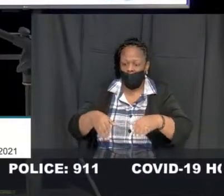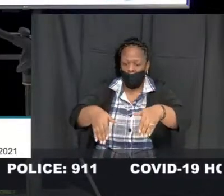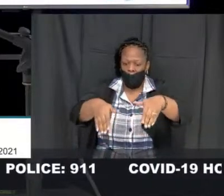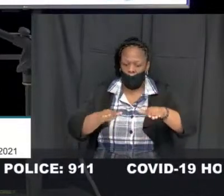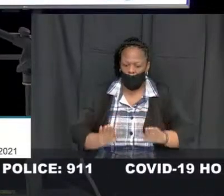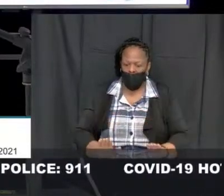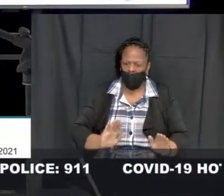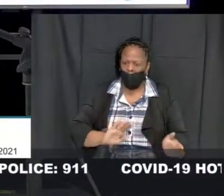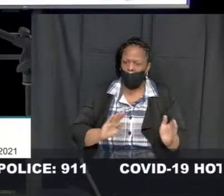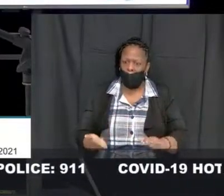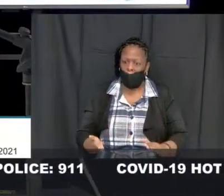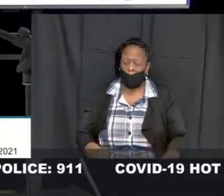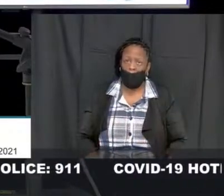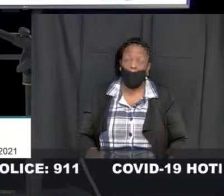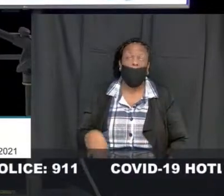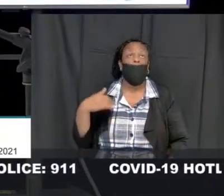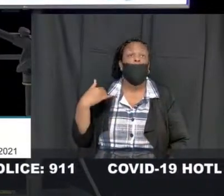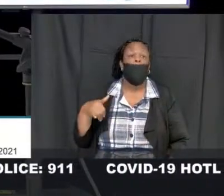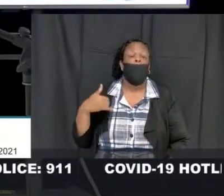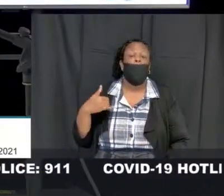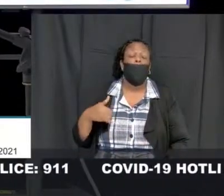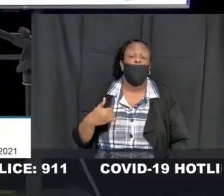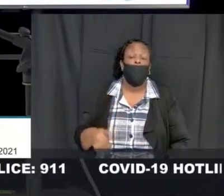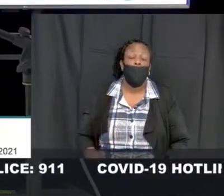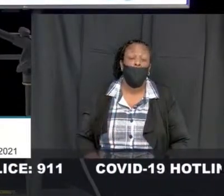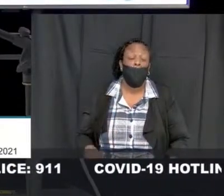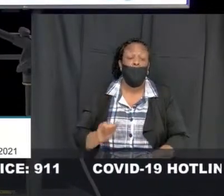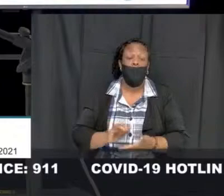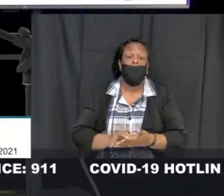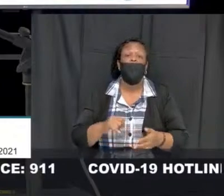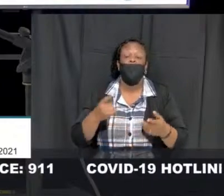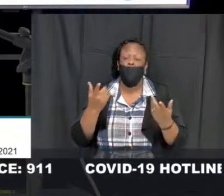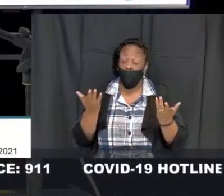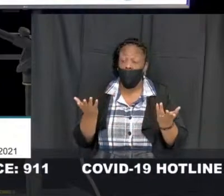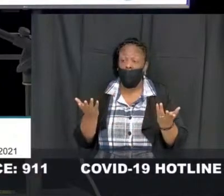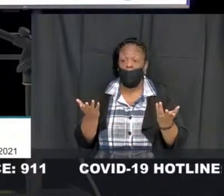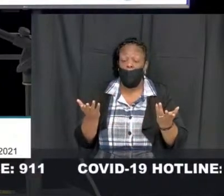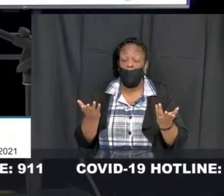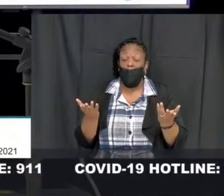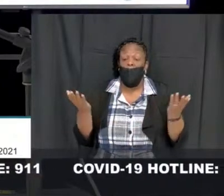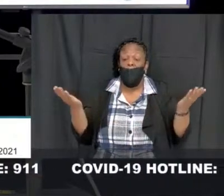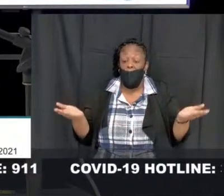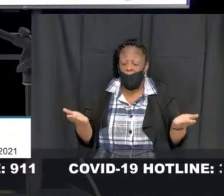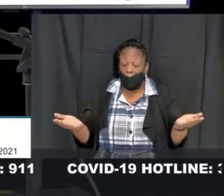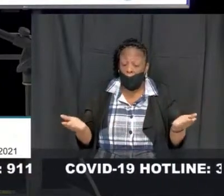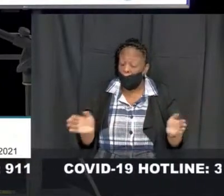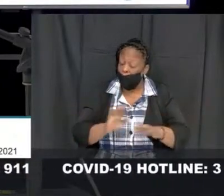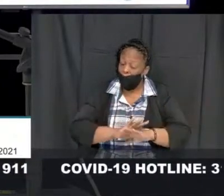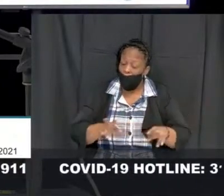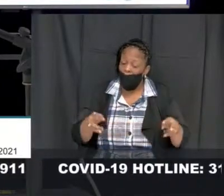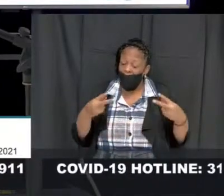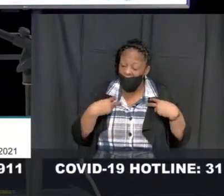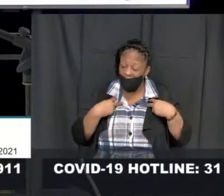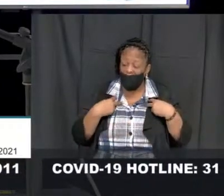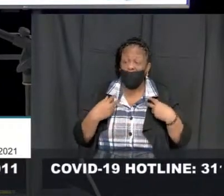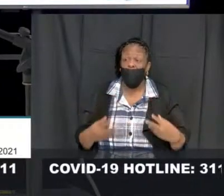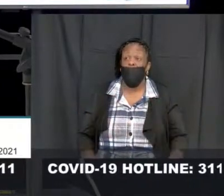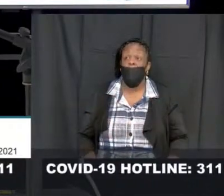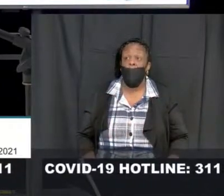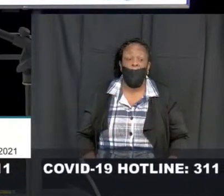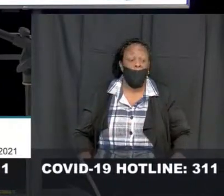the reality. So we have to make a personal choice. We have been